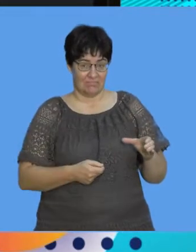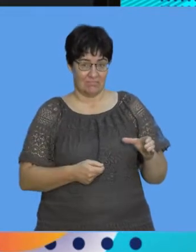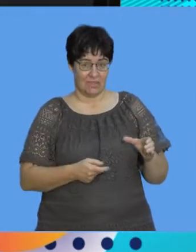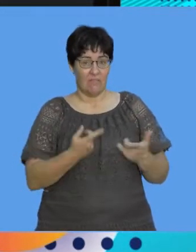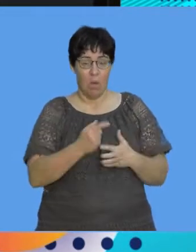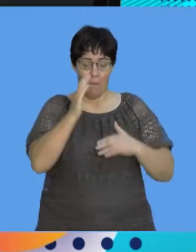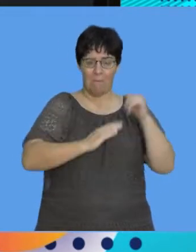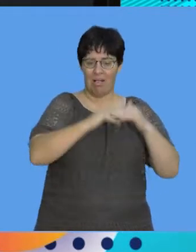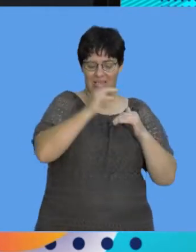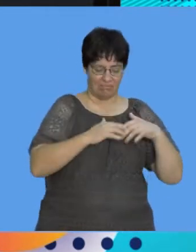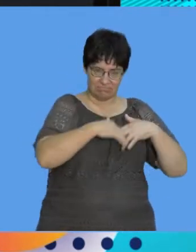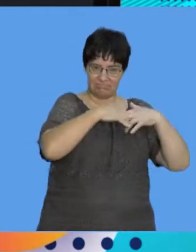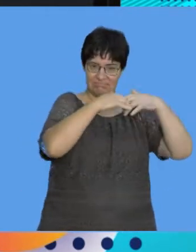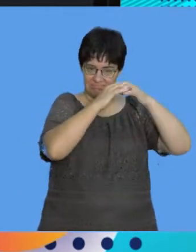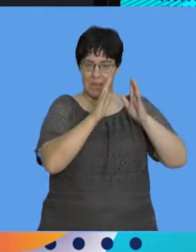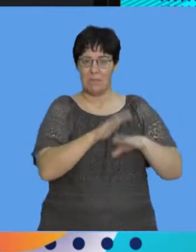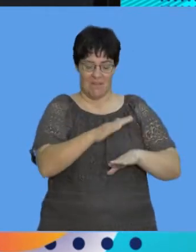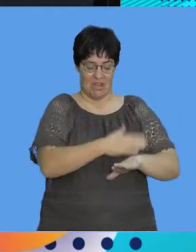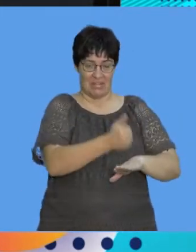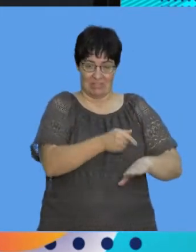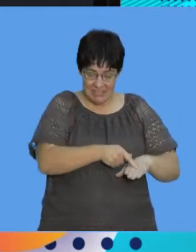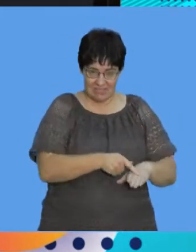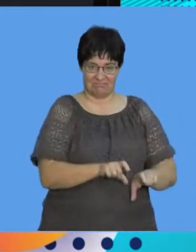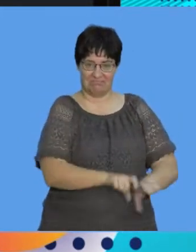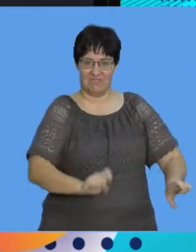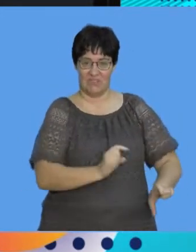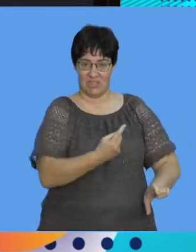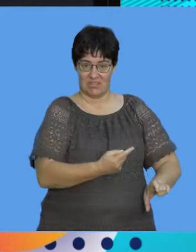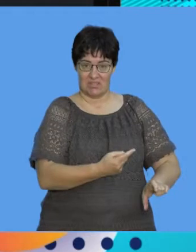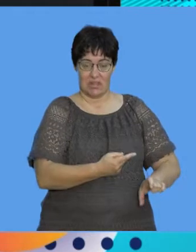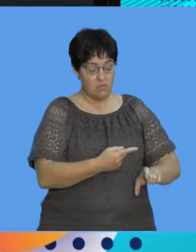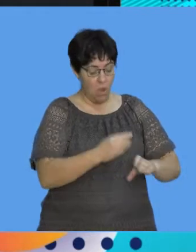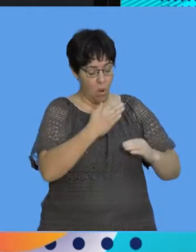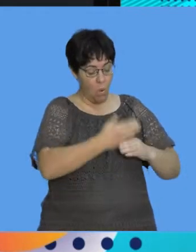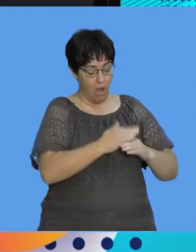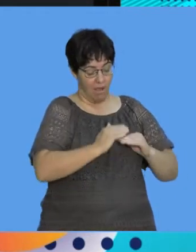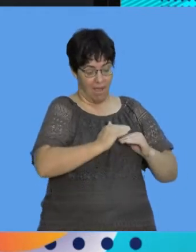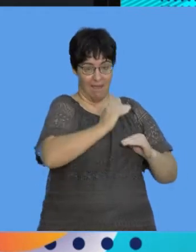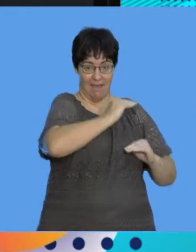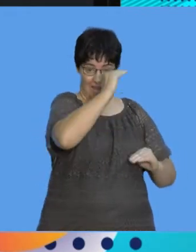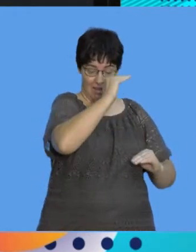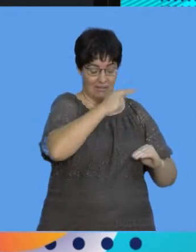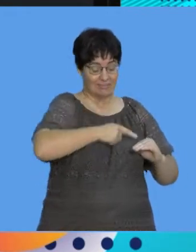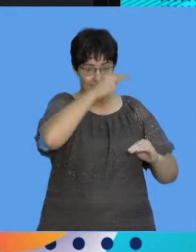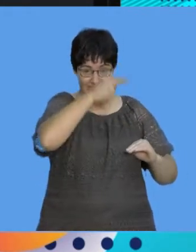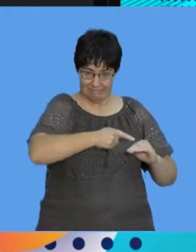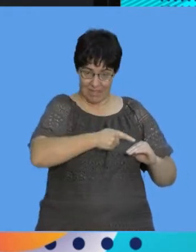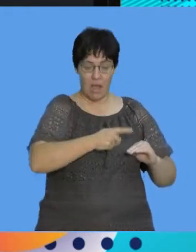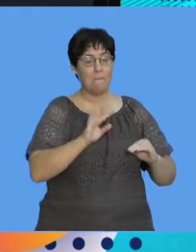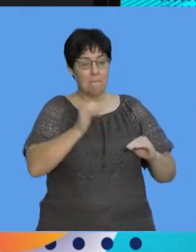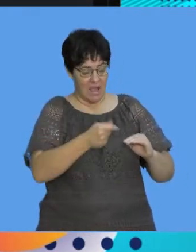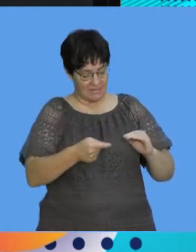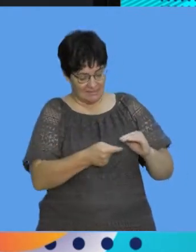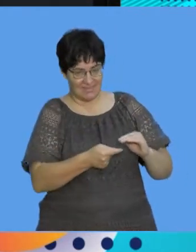a building, this would be the foundation. So a lot of the work that you are going to do after this, you're going to have to keep